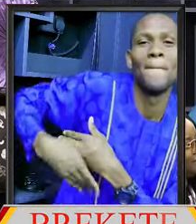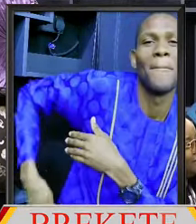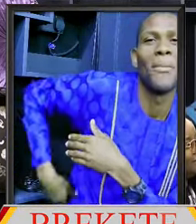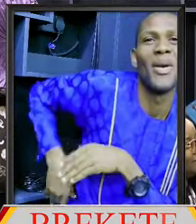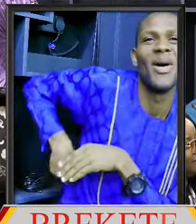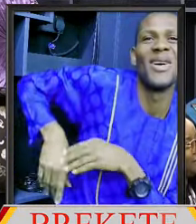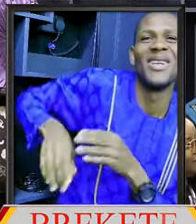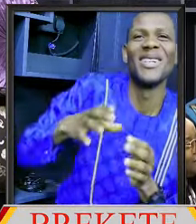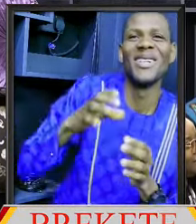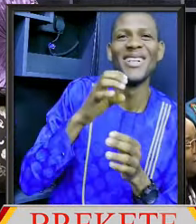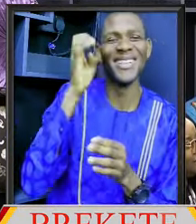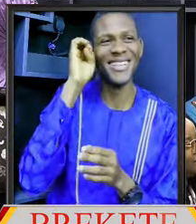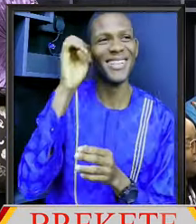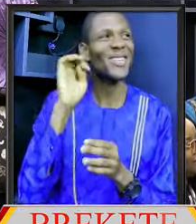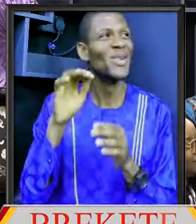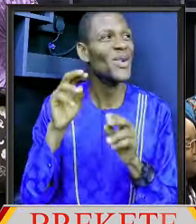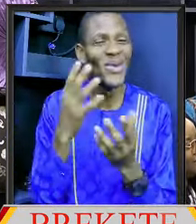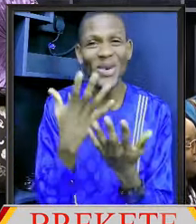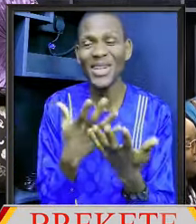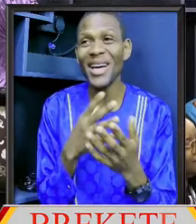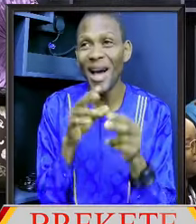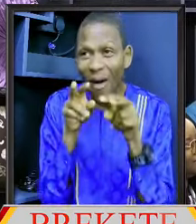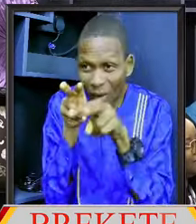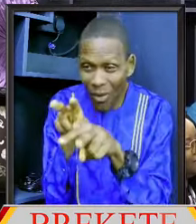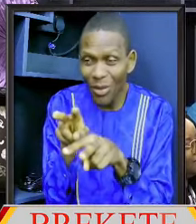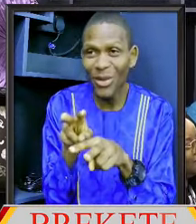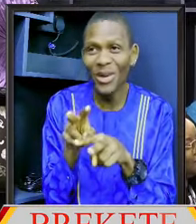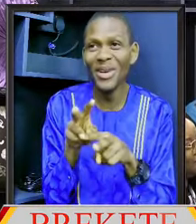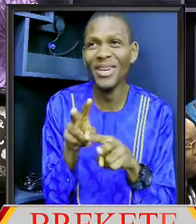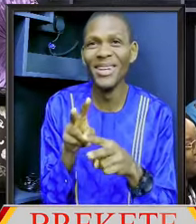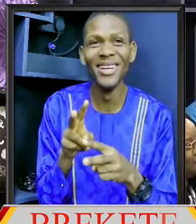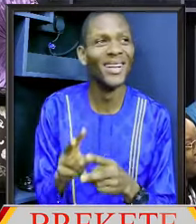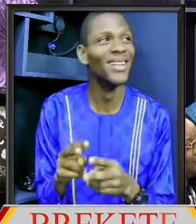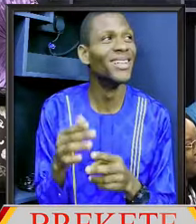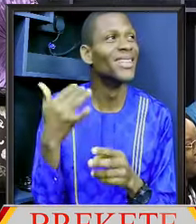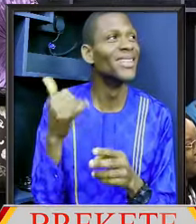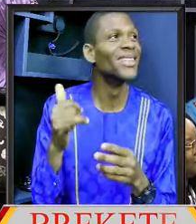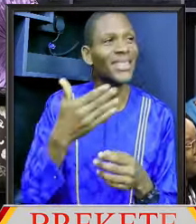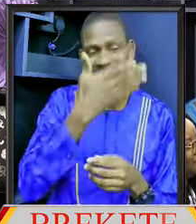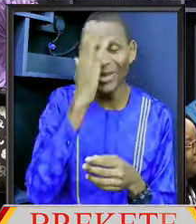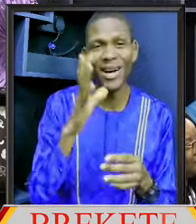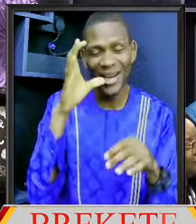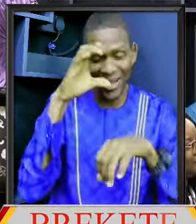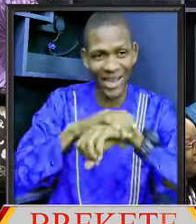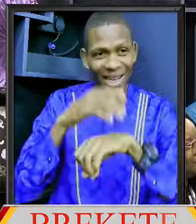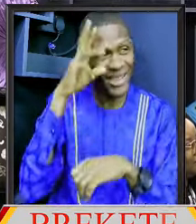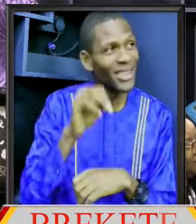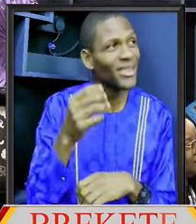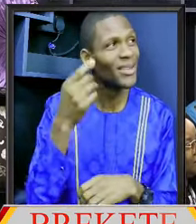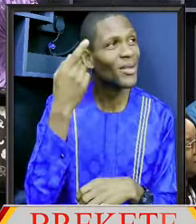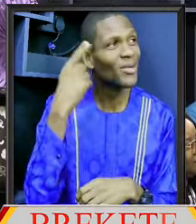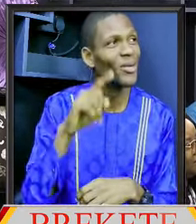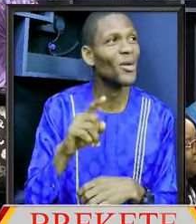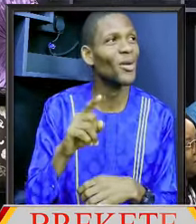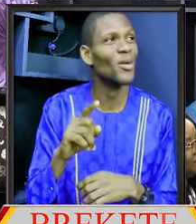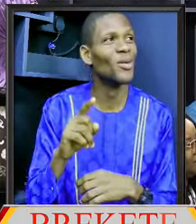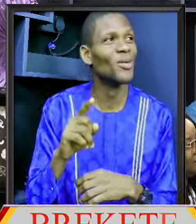Off the mic. Off waiting, meet mic. Sound engineer. They never catch me for Gariki